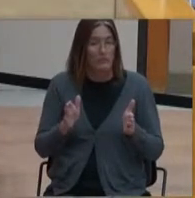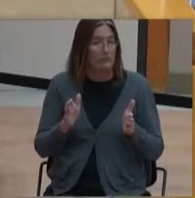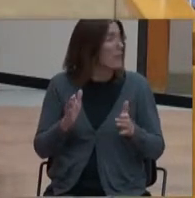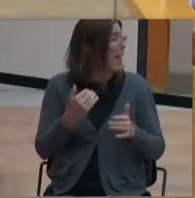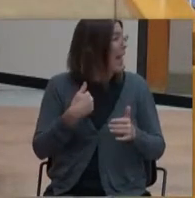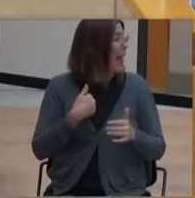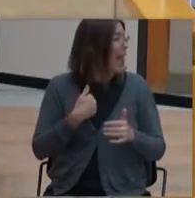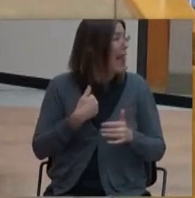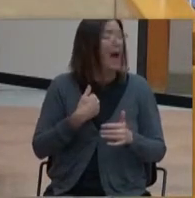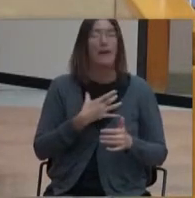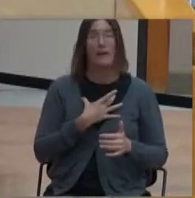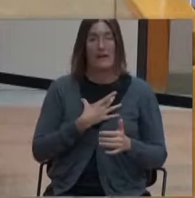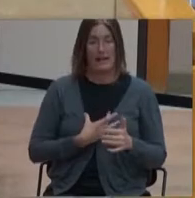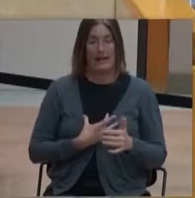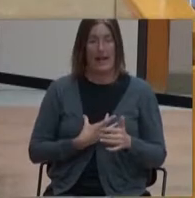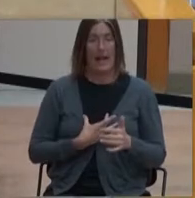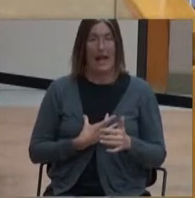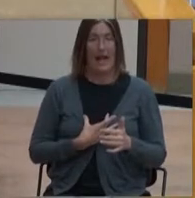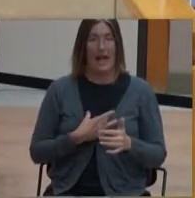this.